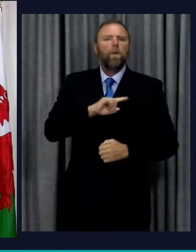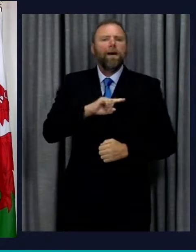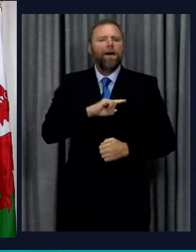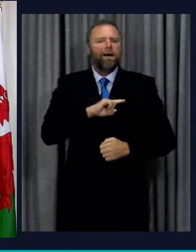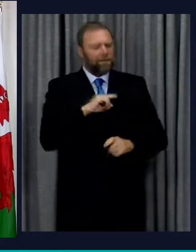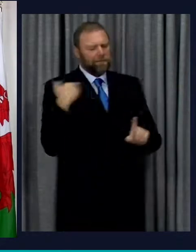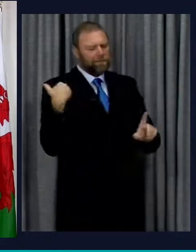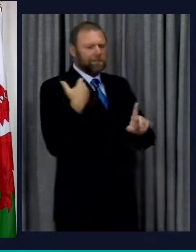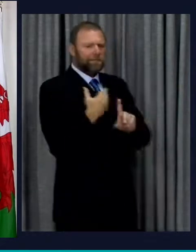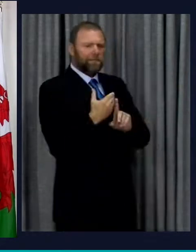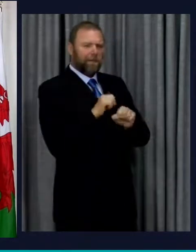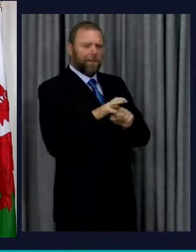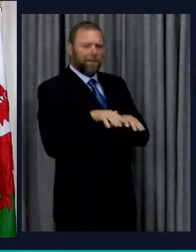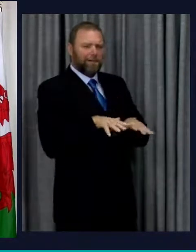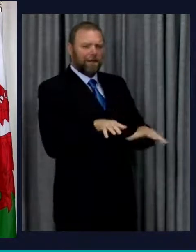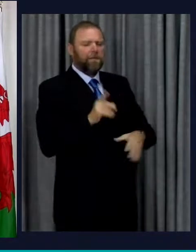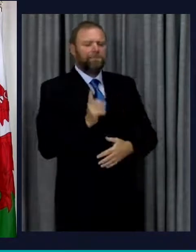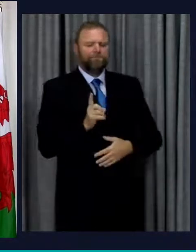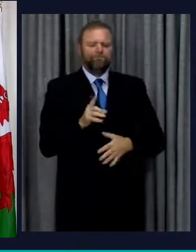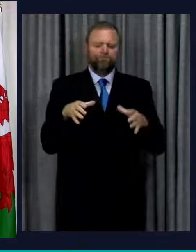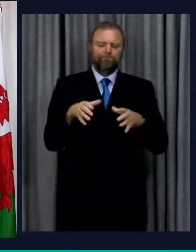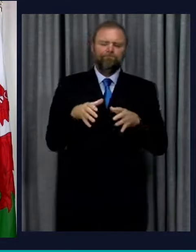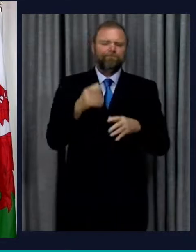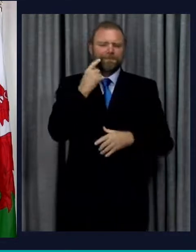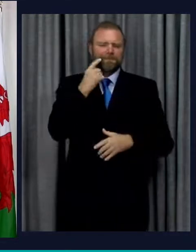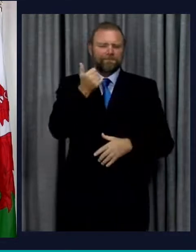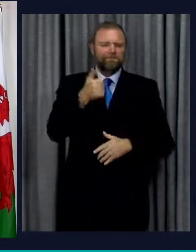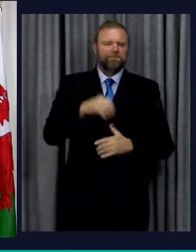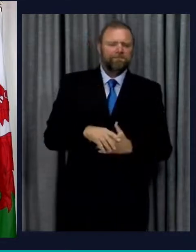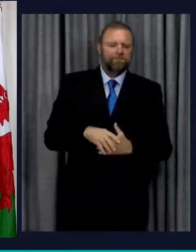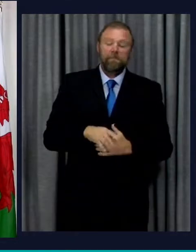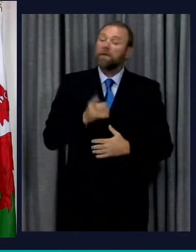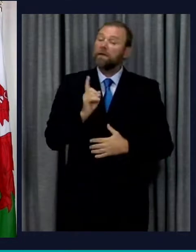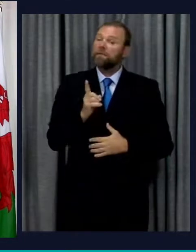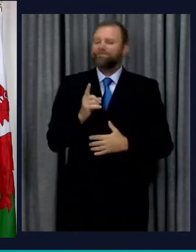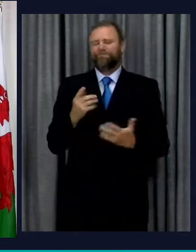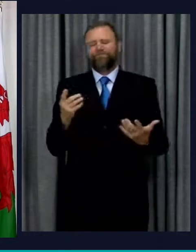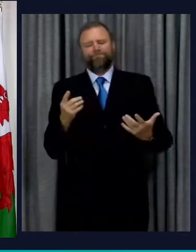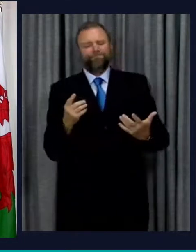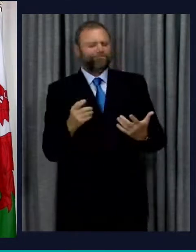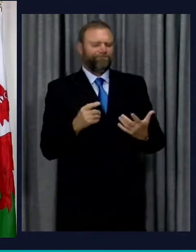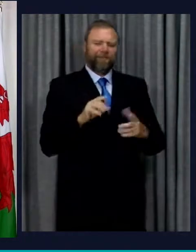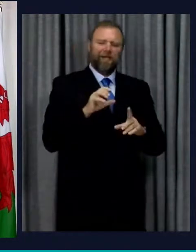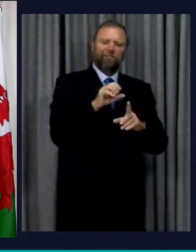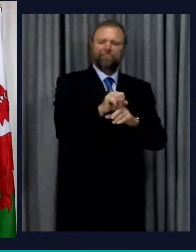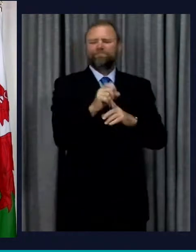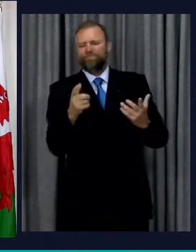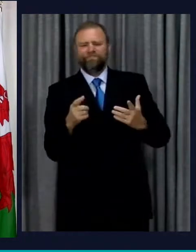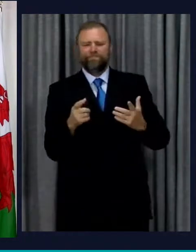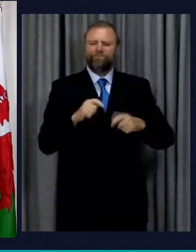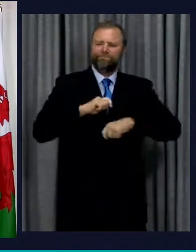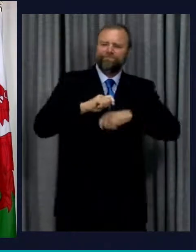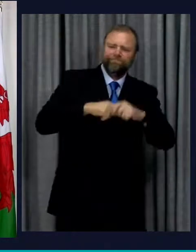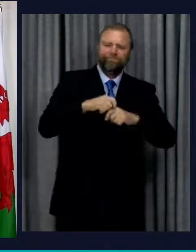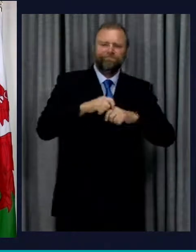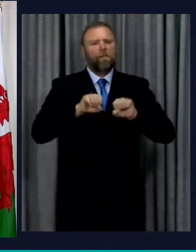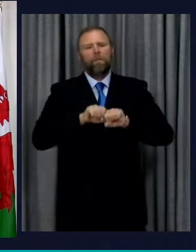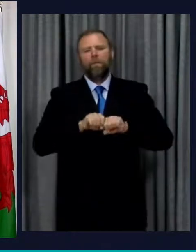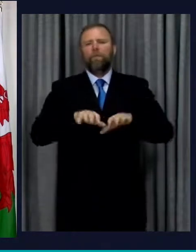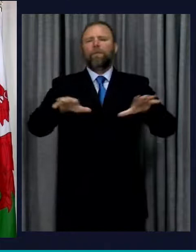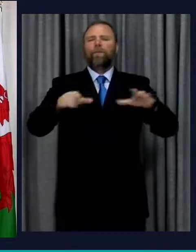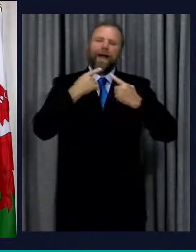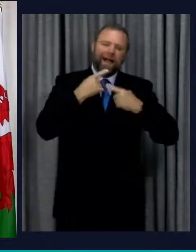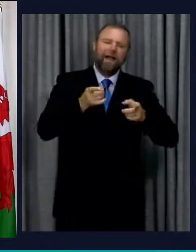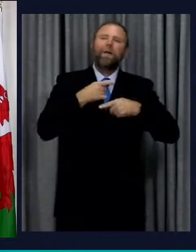hit. The easy path would be to rush to headline grabbing positions with announcements that